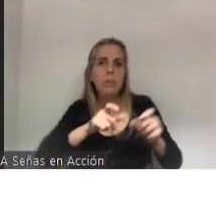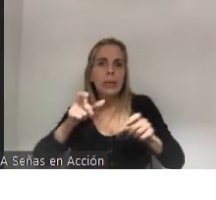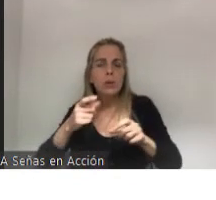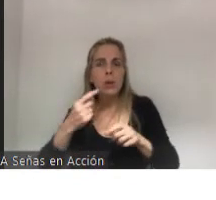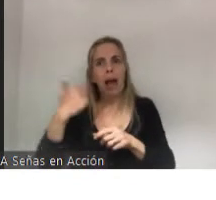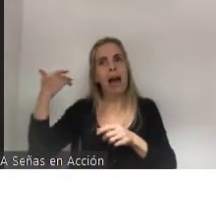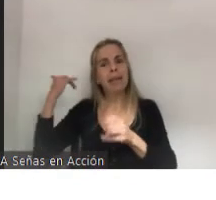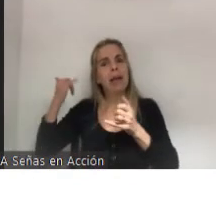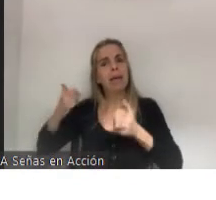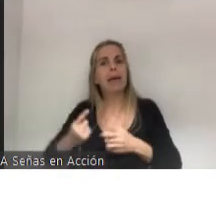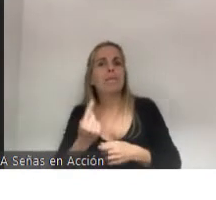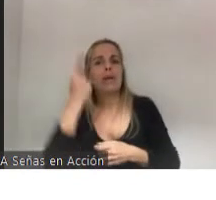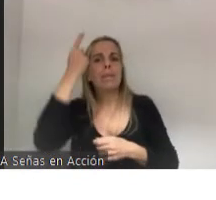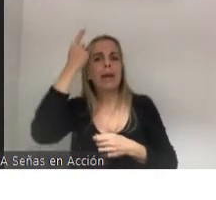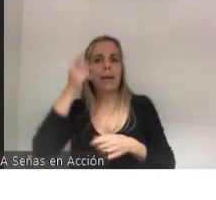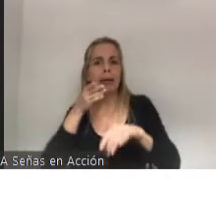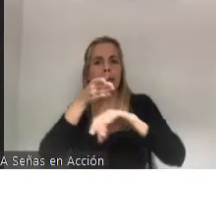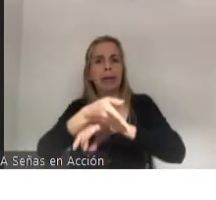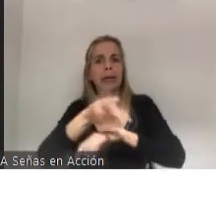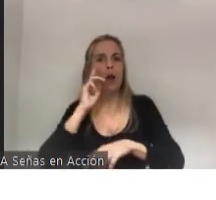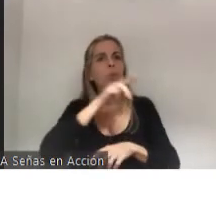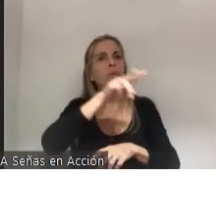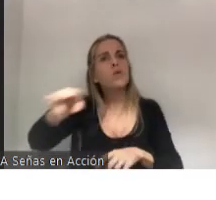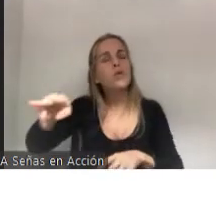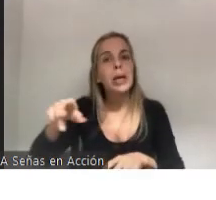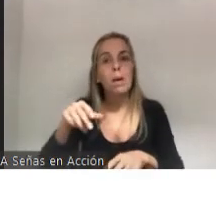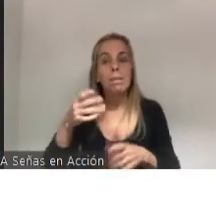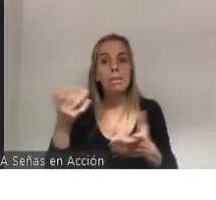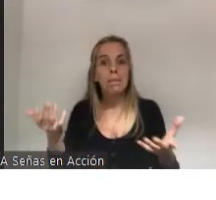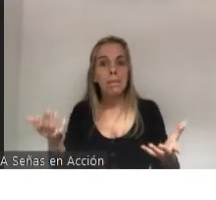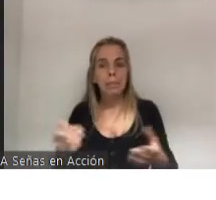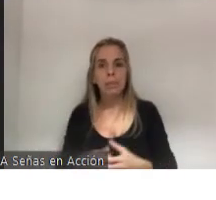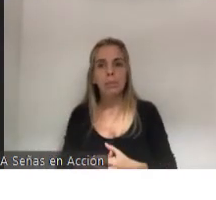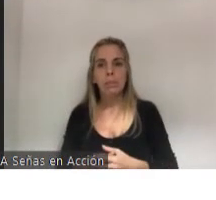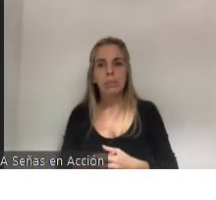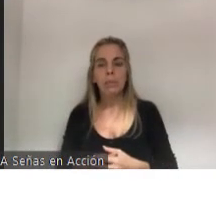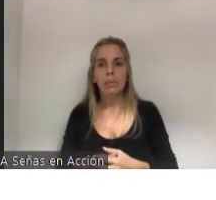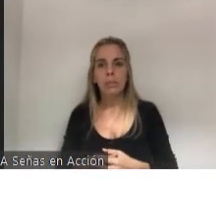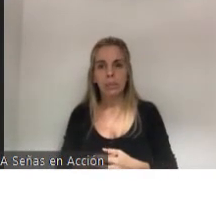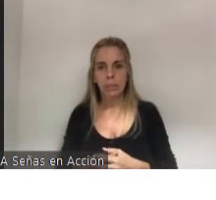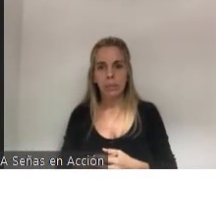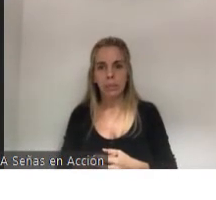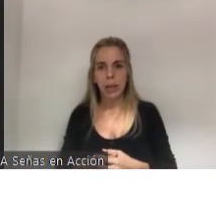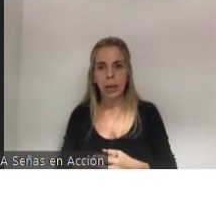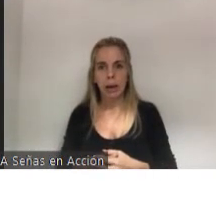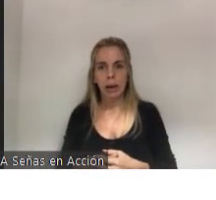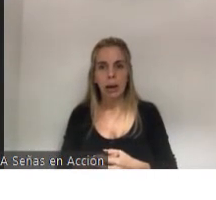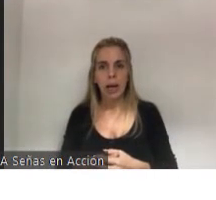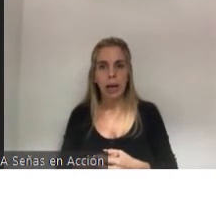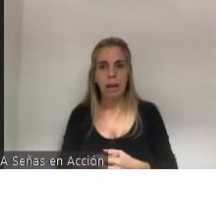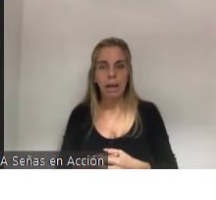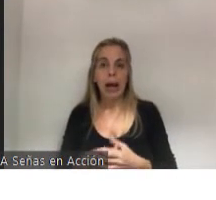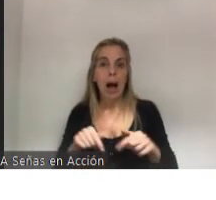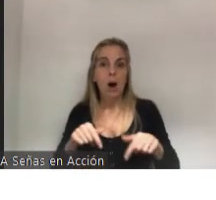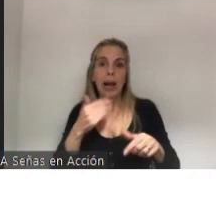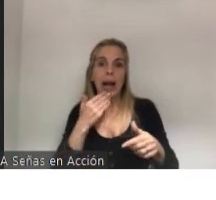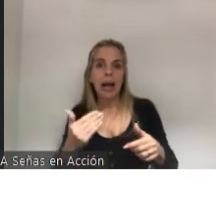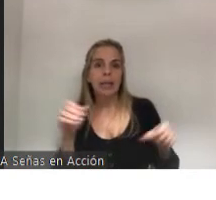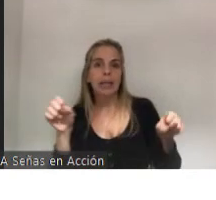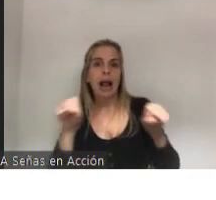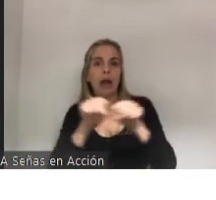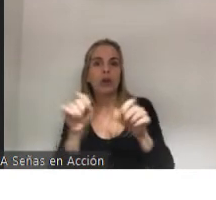El Prado director told me that for the first time, many people would visit El Prado because they realized what El Prado was all about, thanks to